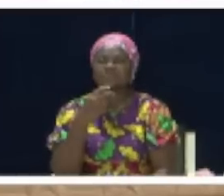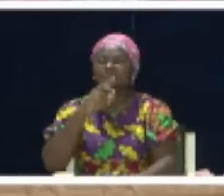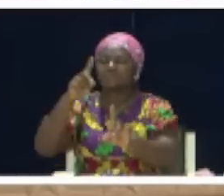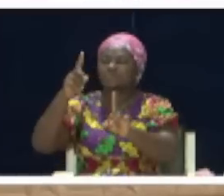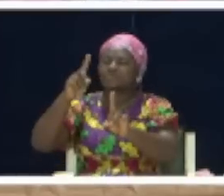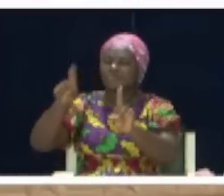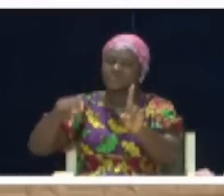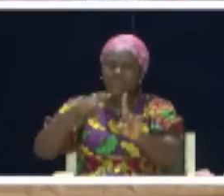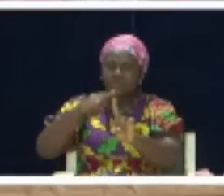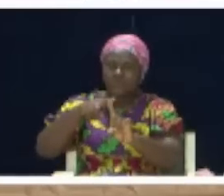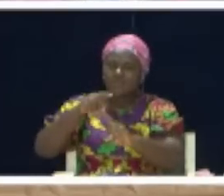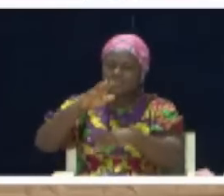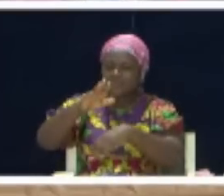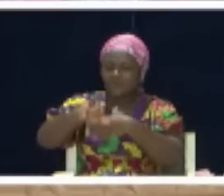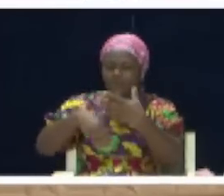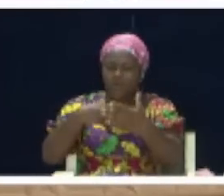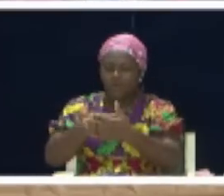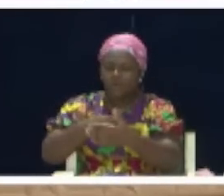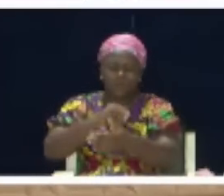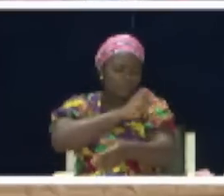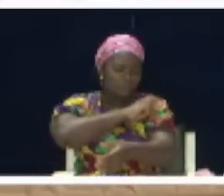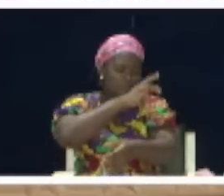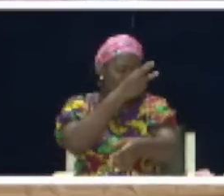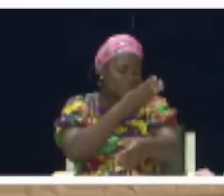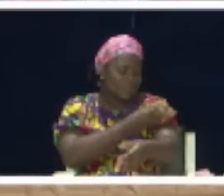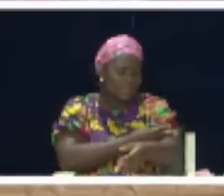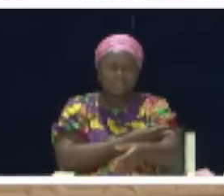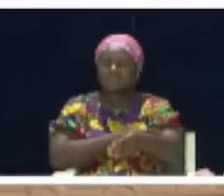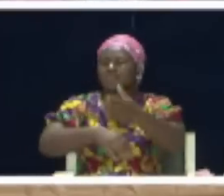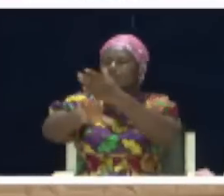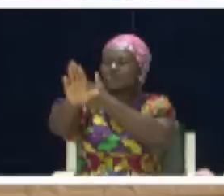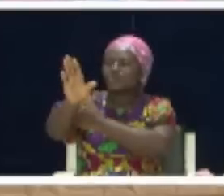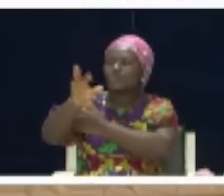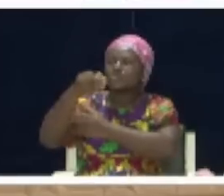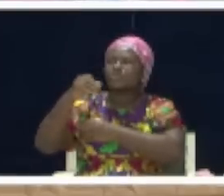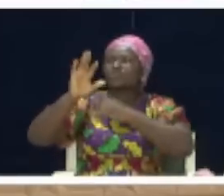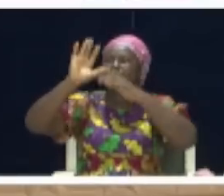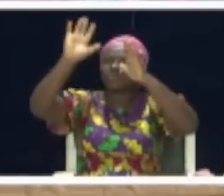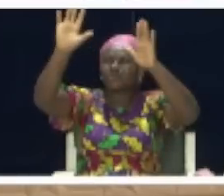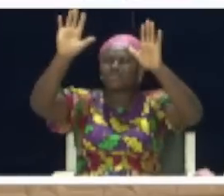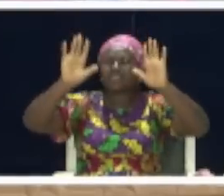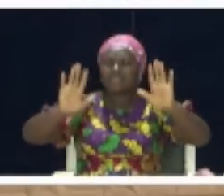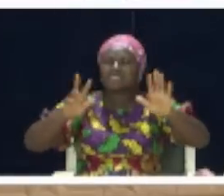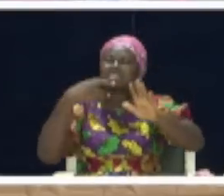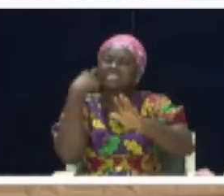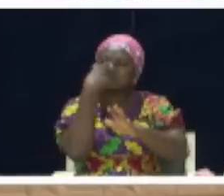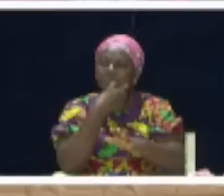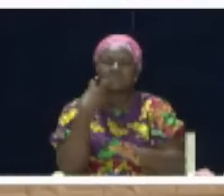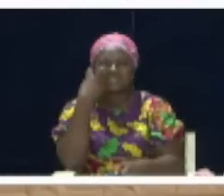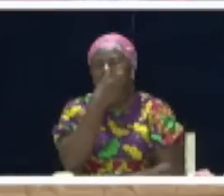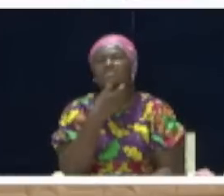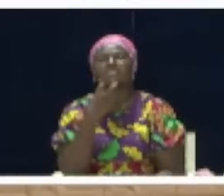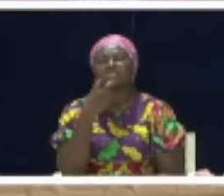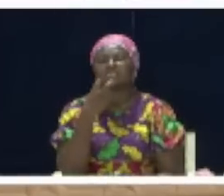when the Almighty, the God of wonders, speaks,